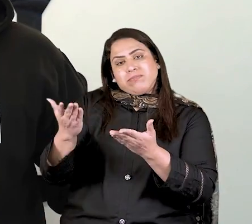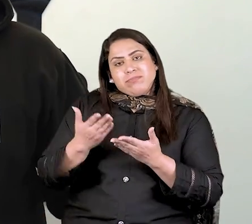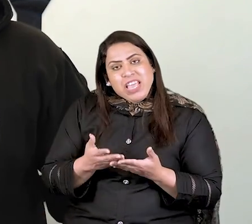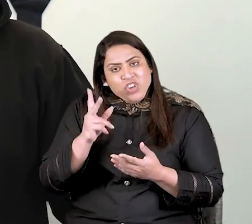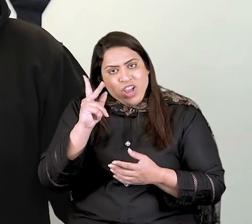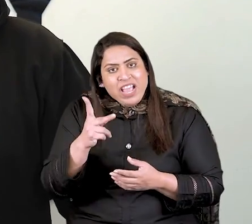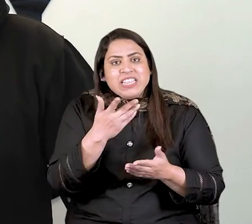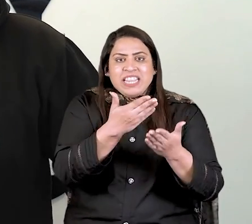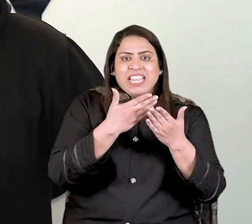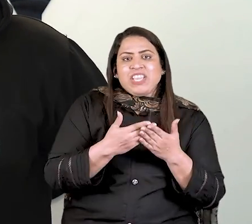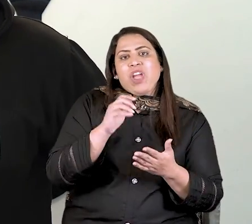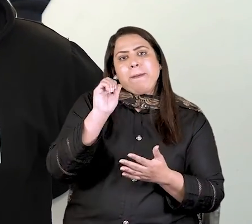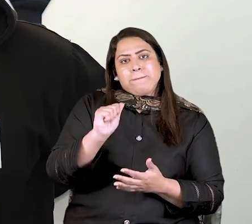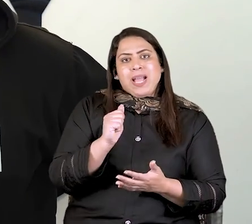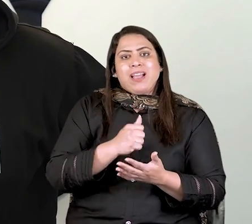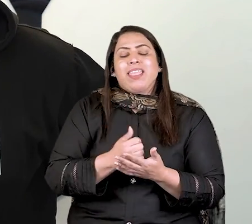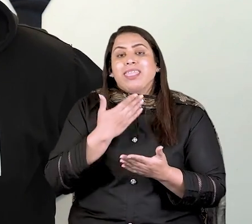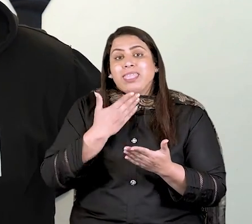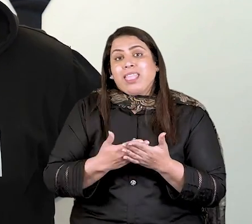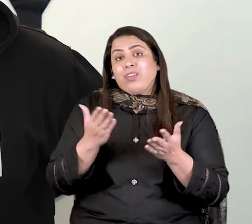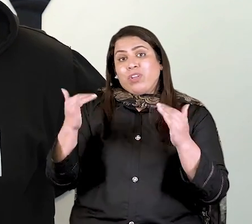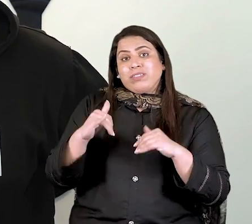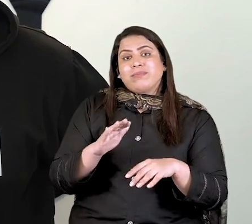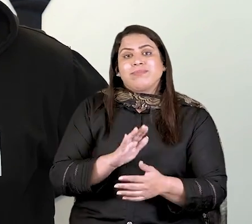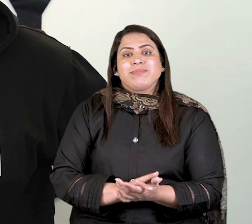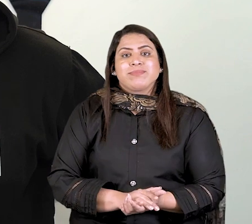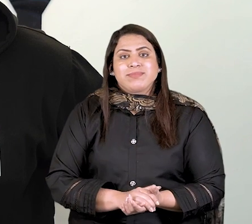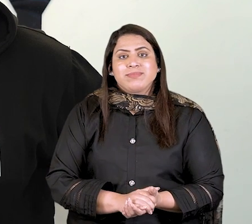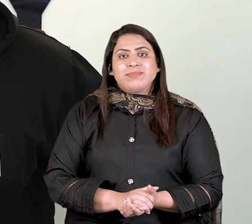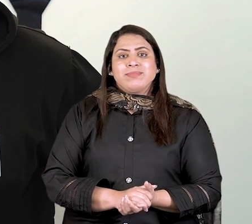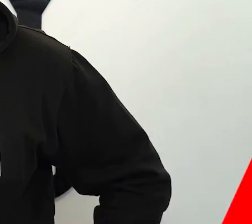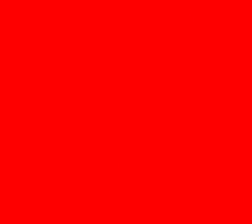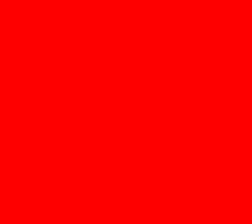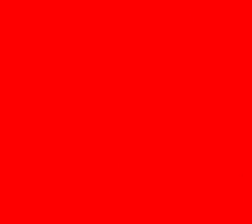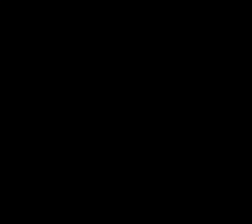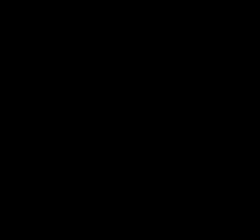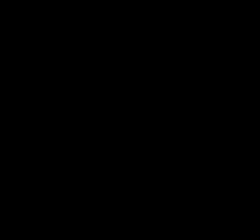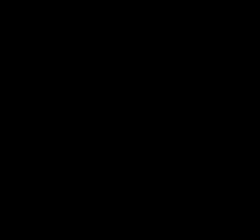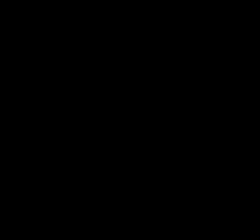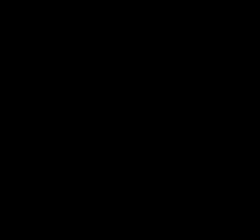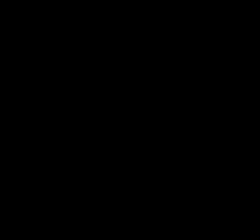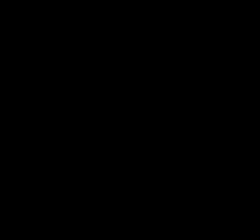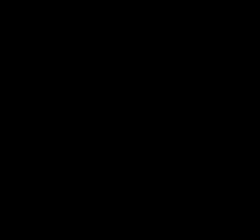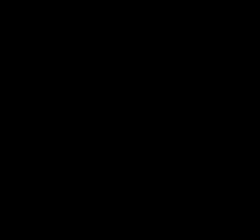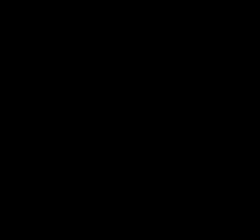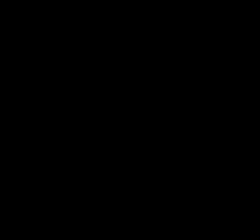Thank you so much. Thank you, Kashif. Thank you, Omid, for giving us Pleasure. your precious time.